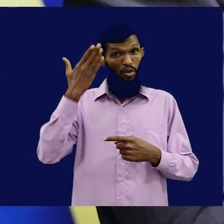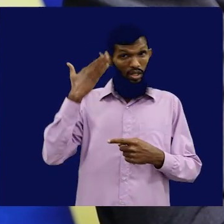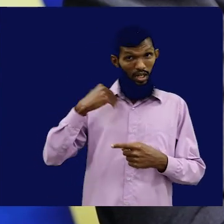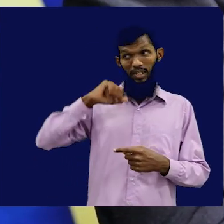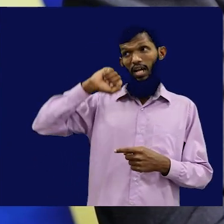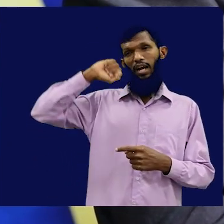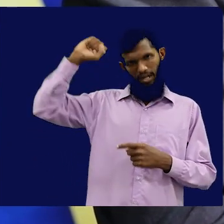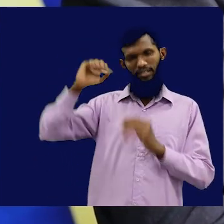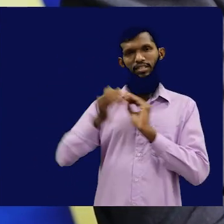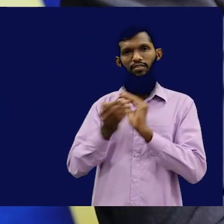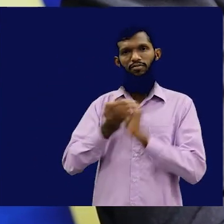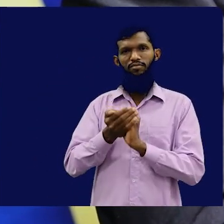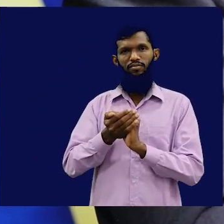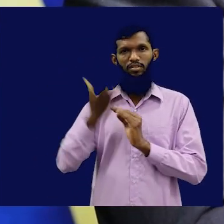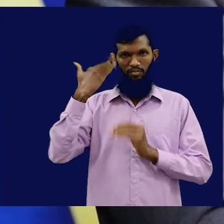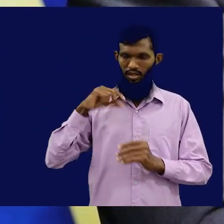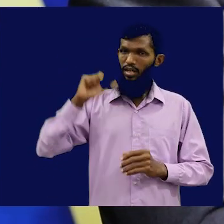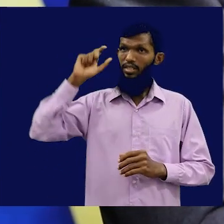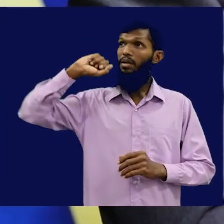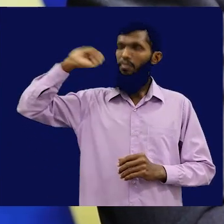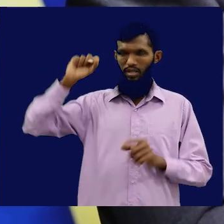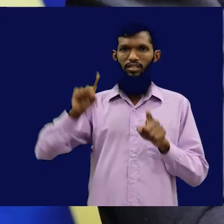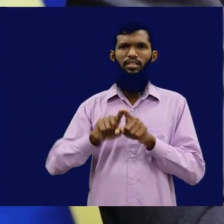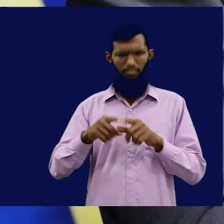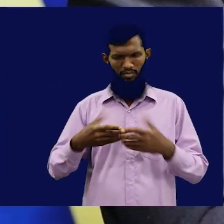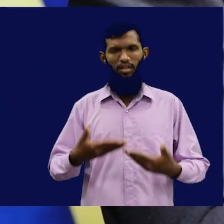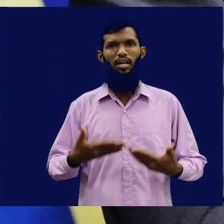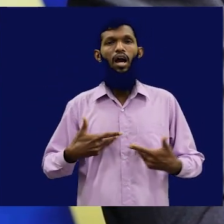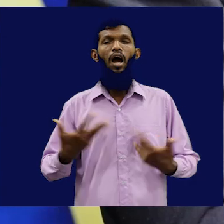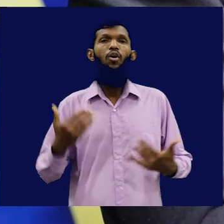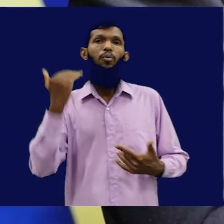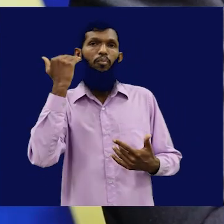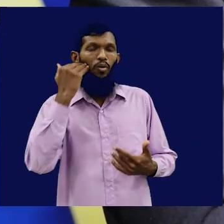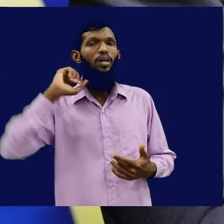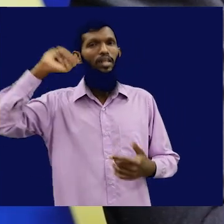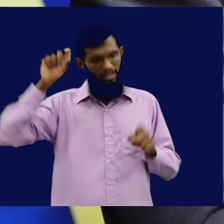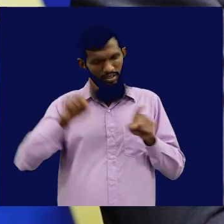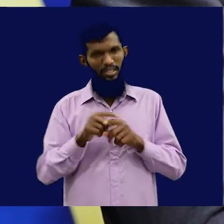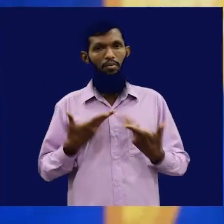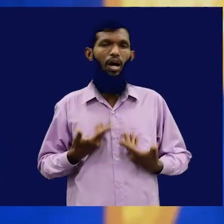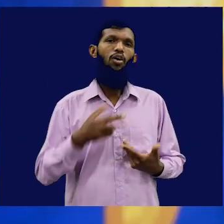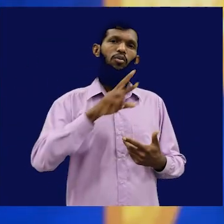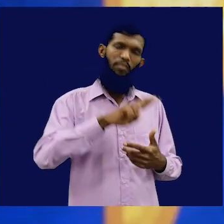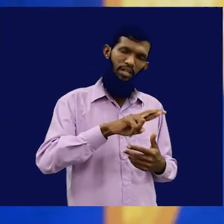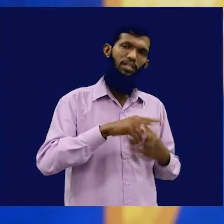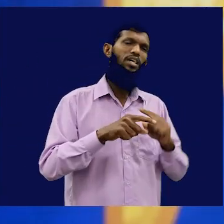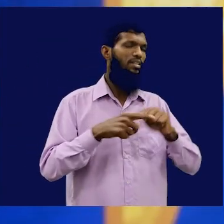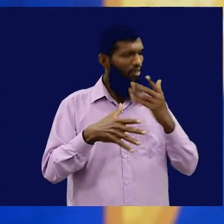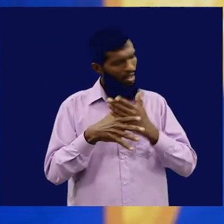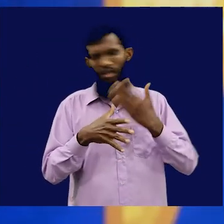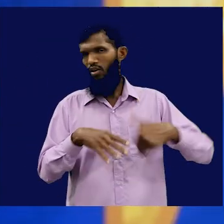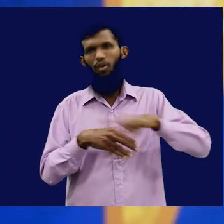rights. In this sermon, the Prophet sallallahu alaihi wasallam addressed the rights and responsibilities of men and women in